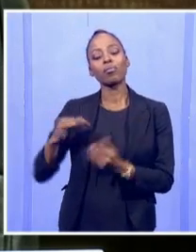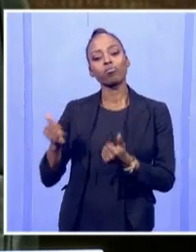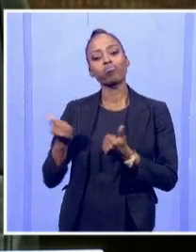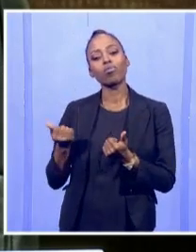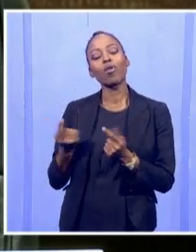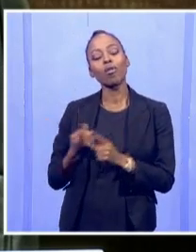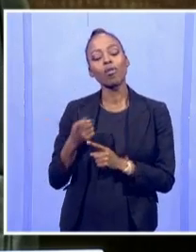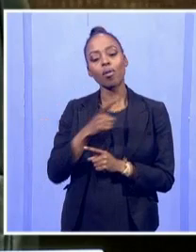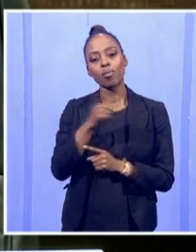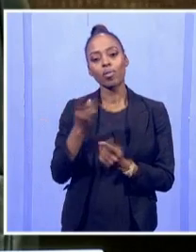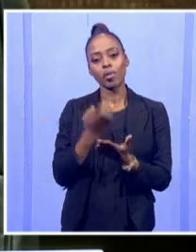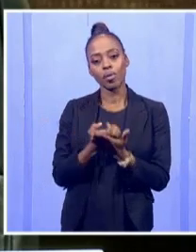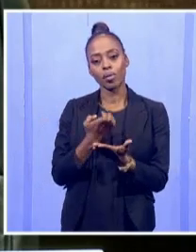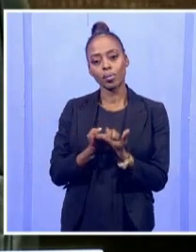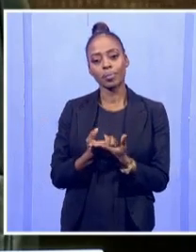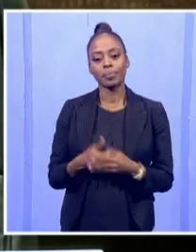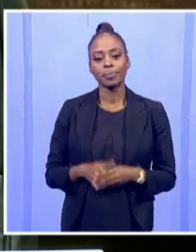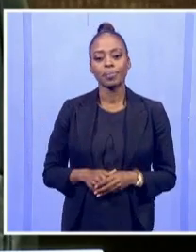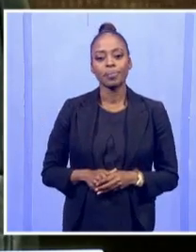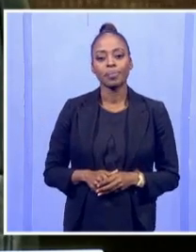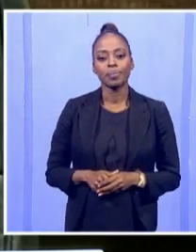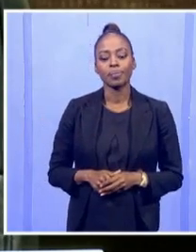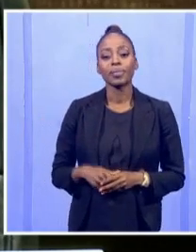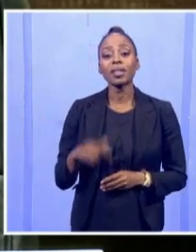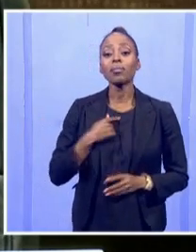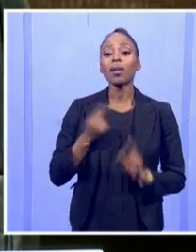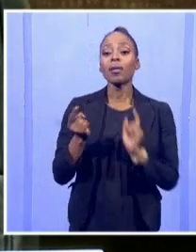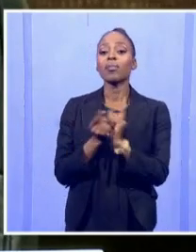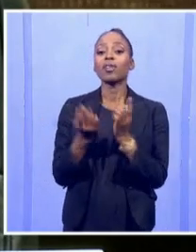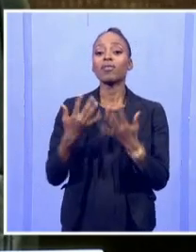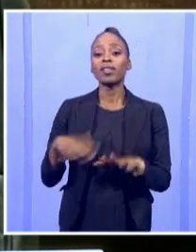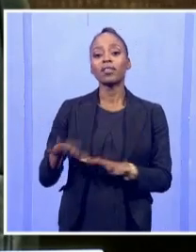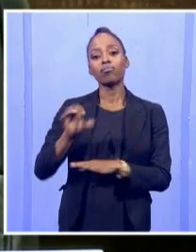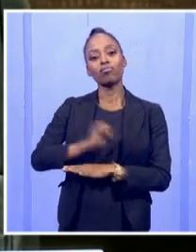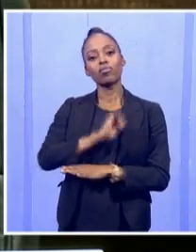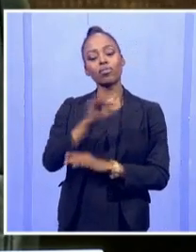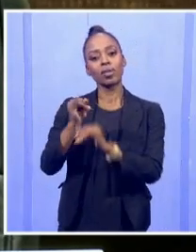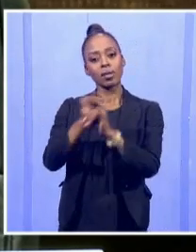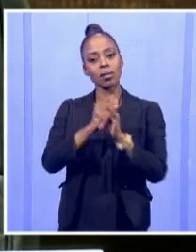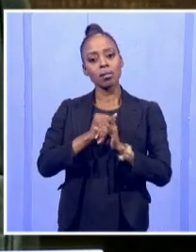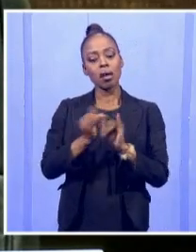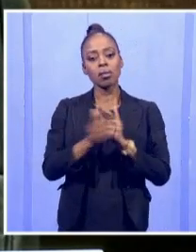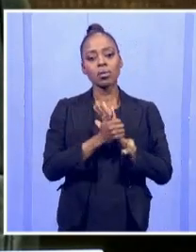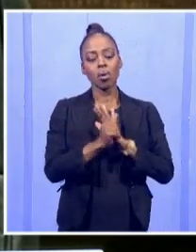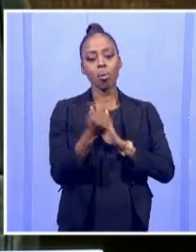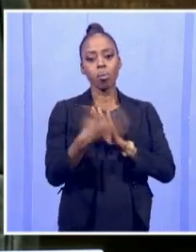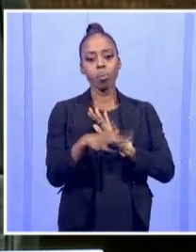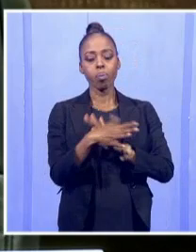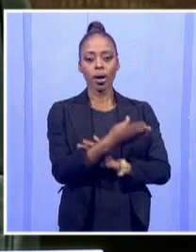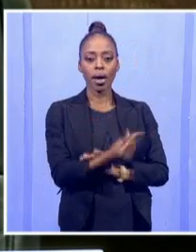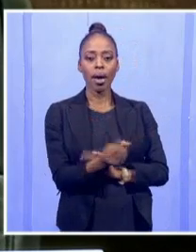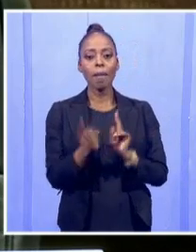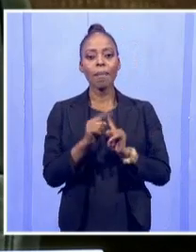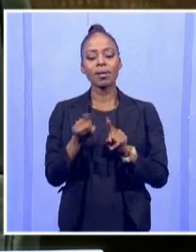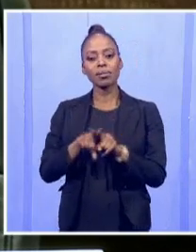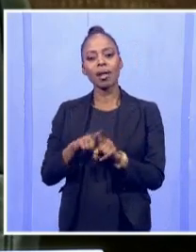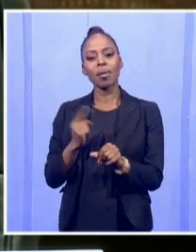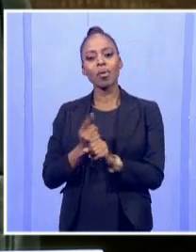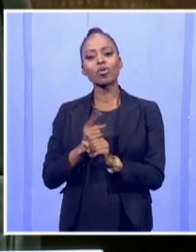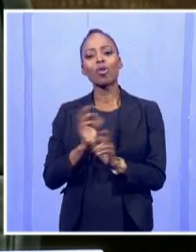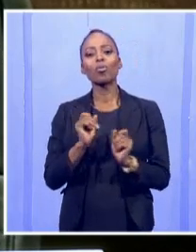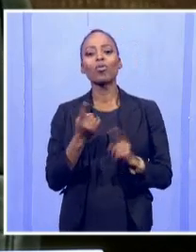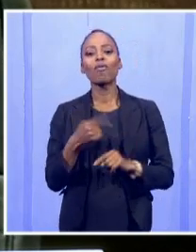from this economic relationship. I've spoken about South African industrial capabilities, but I should also point to the opportunities